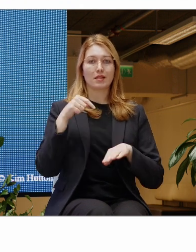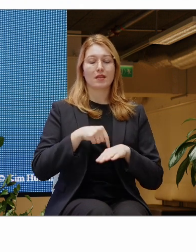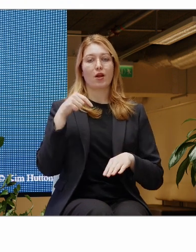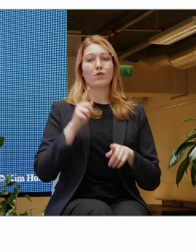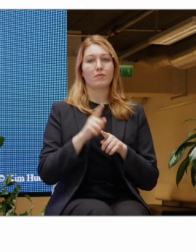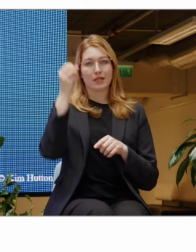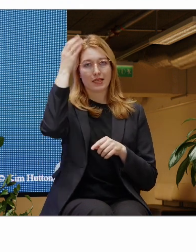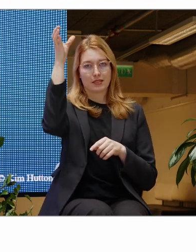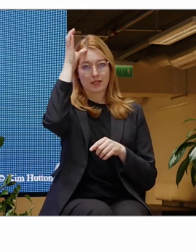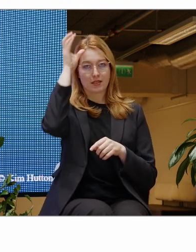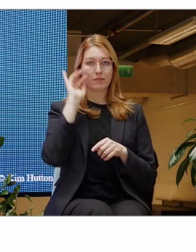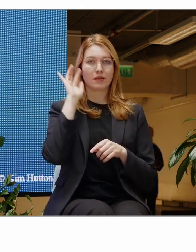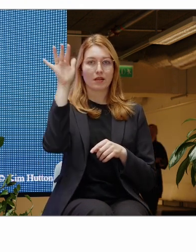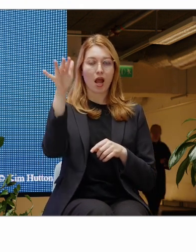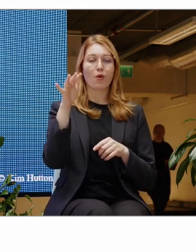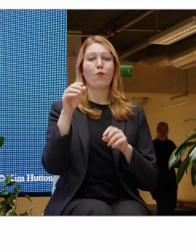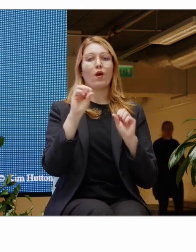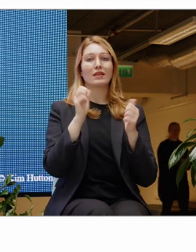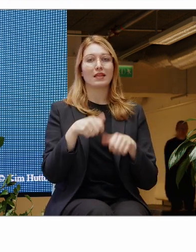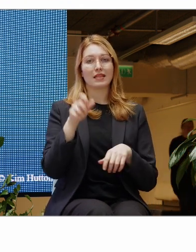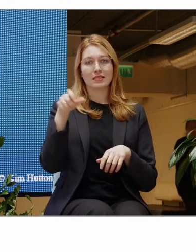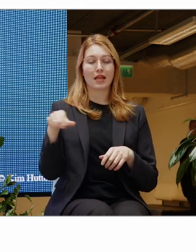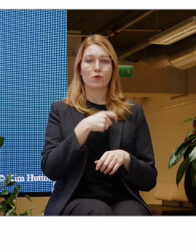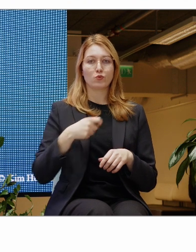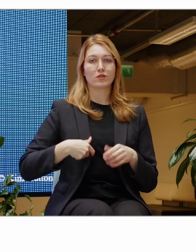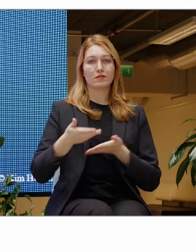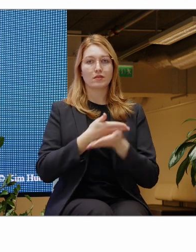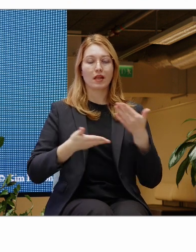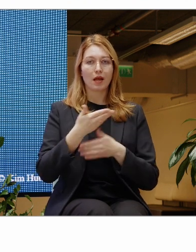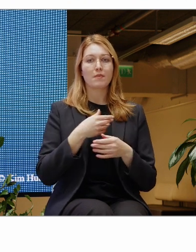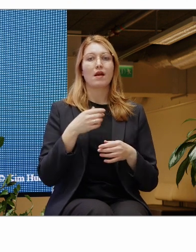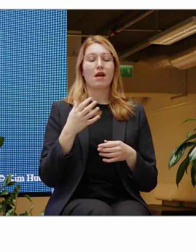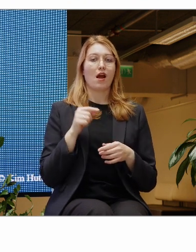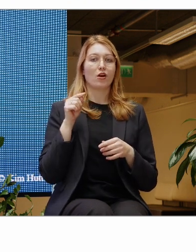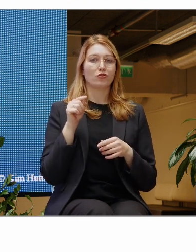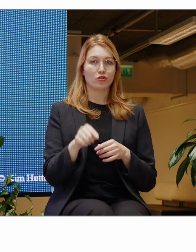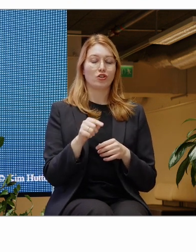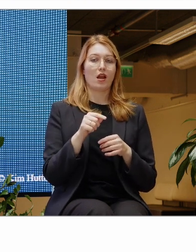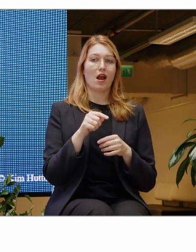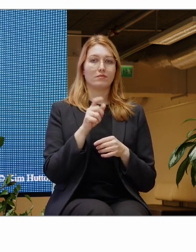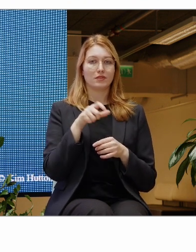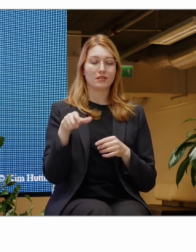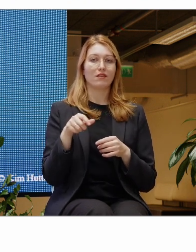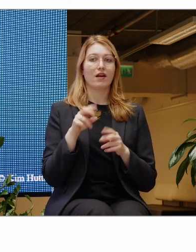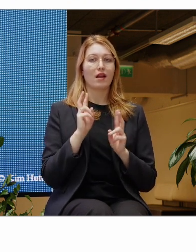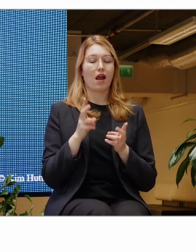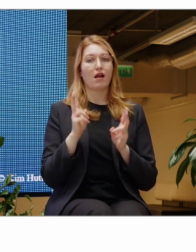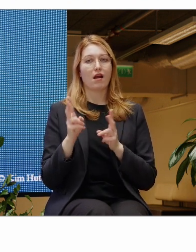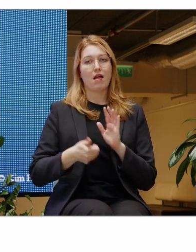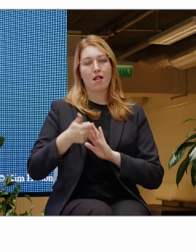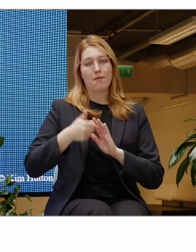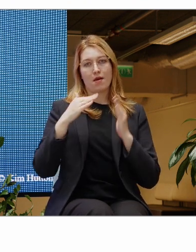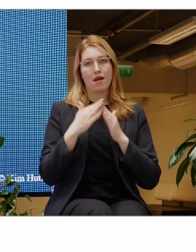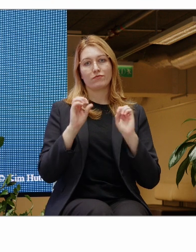education with our future design students, collaborations with stakeholders is so important. What's not on here are the